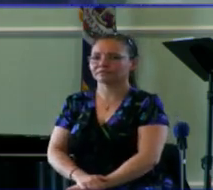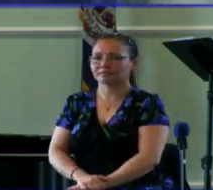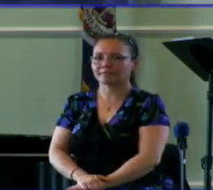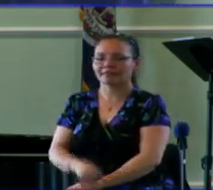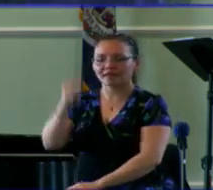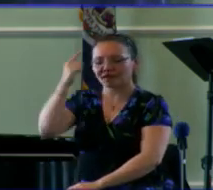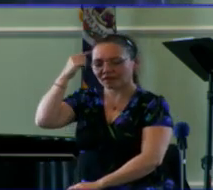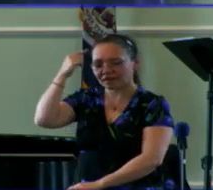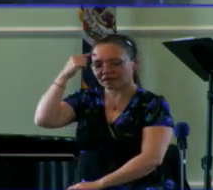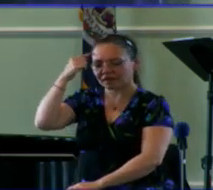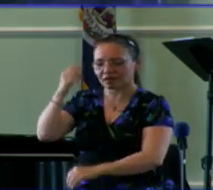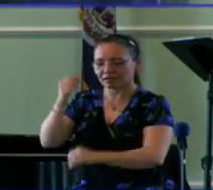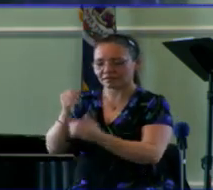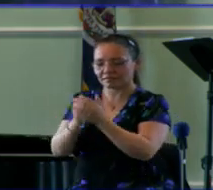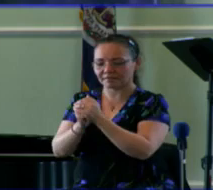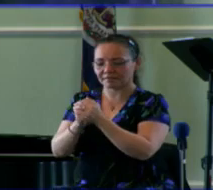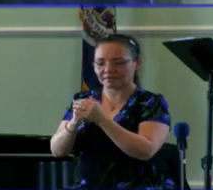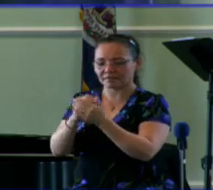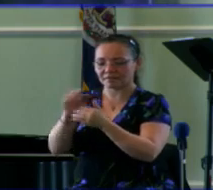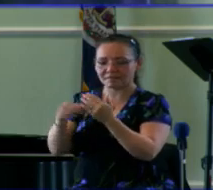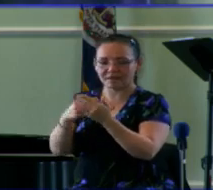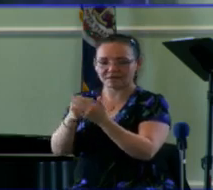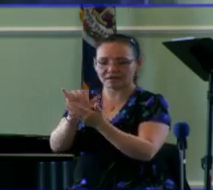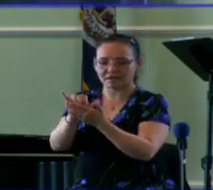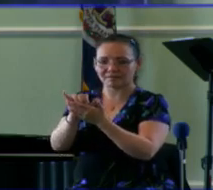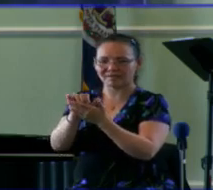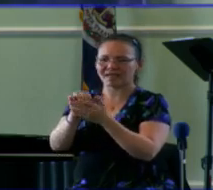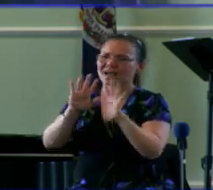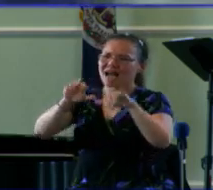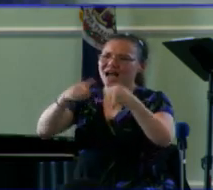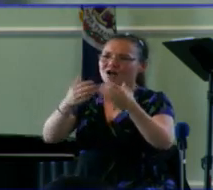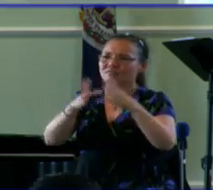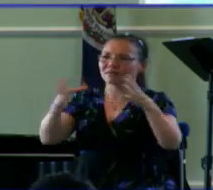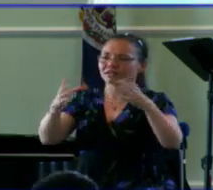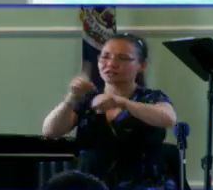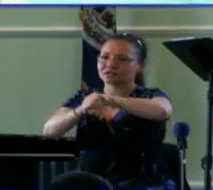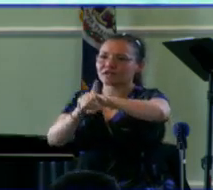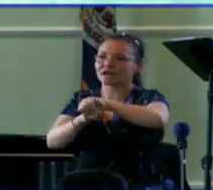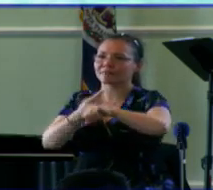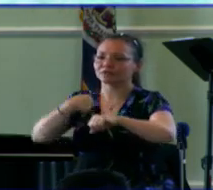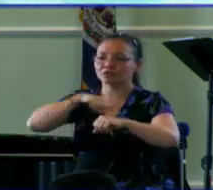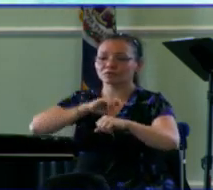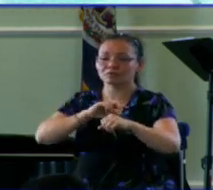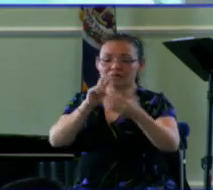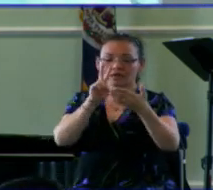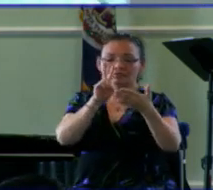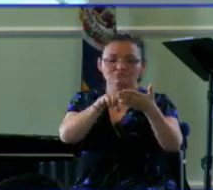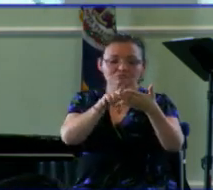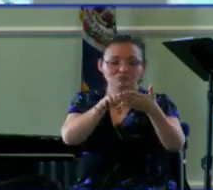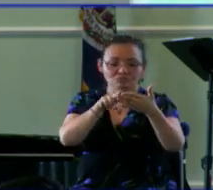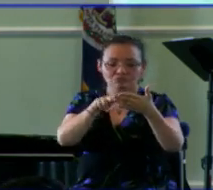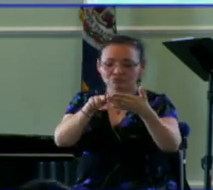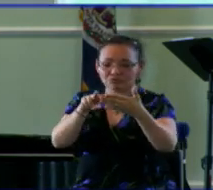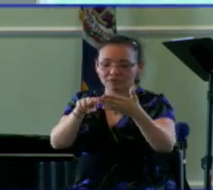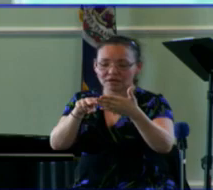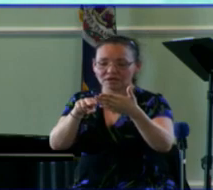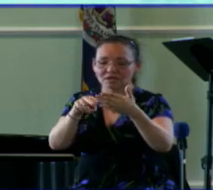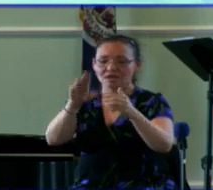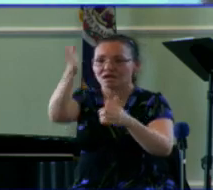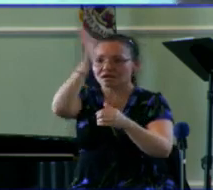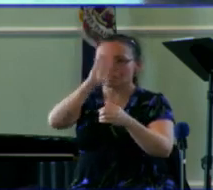Think about it this way. How much time do we spend reading God's first